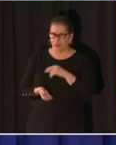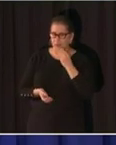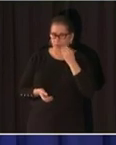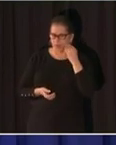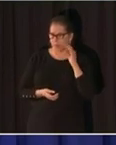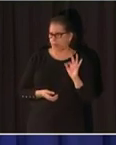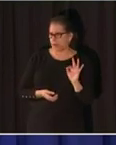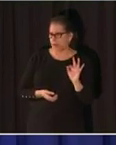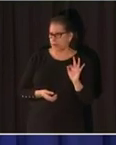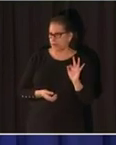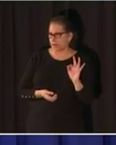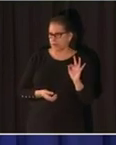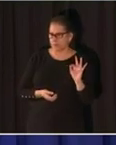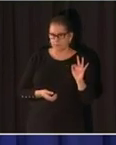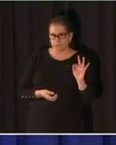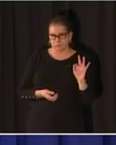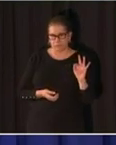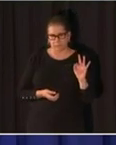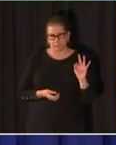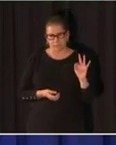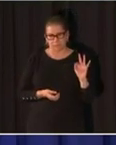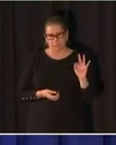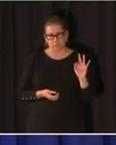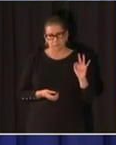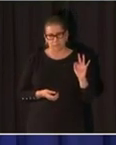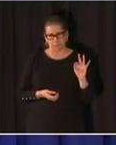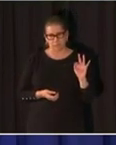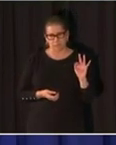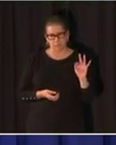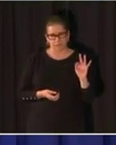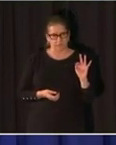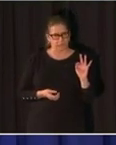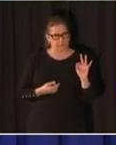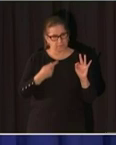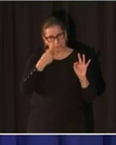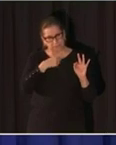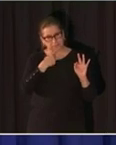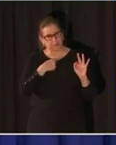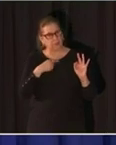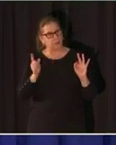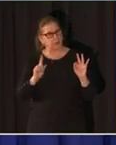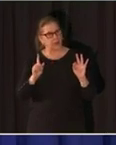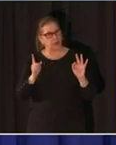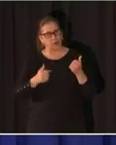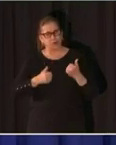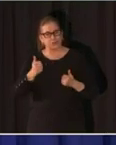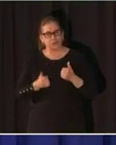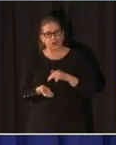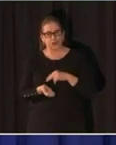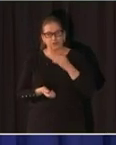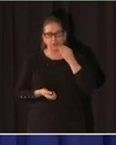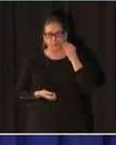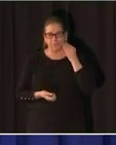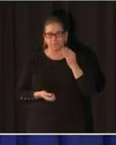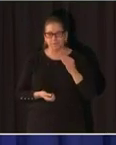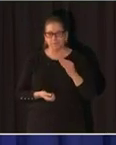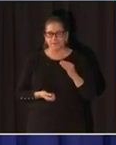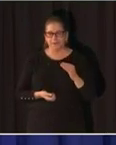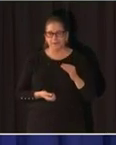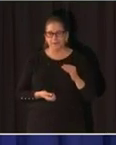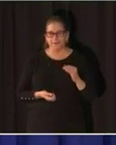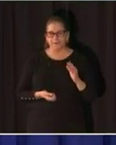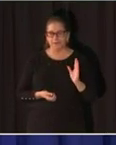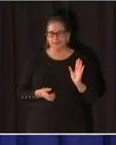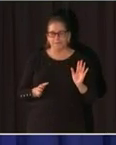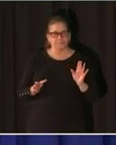Can you break that down by nursing home for us? I can, yes. Well, I guess what I'm wondering. We'll update, I think we'll update. Yeah,